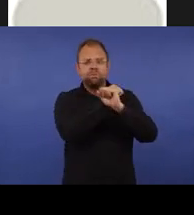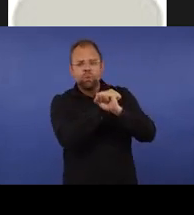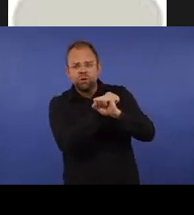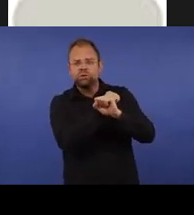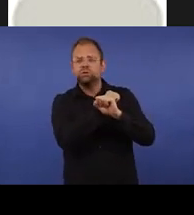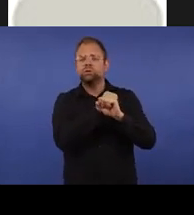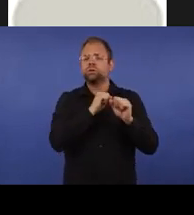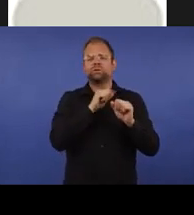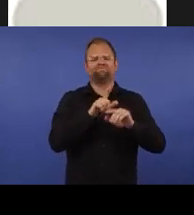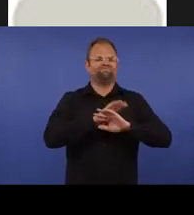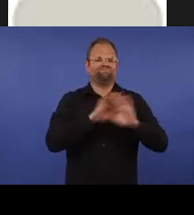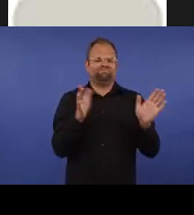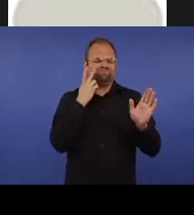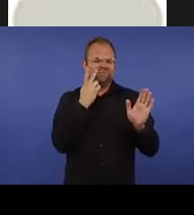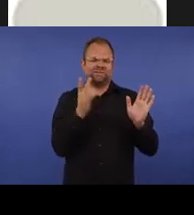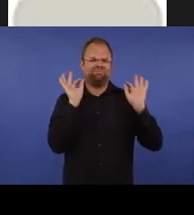continue leaving people behind.